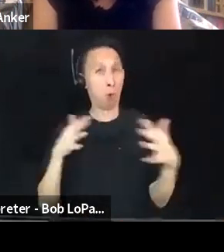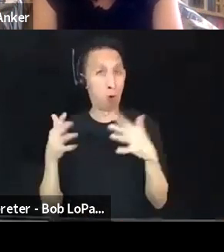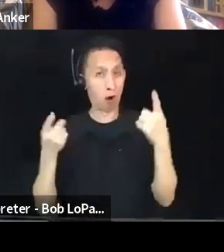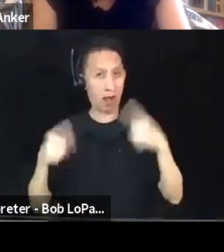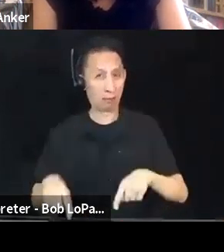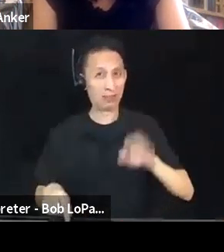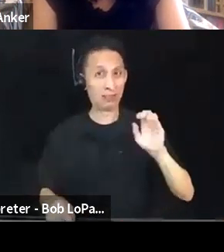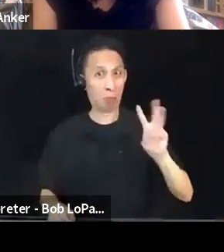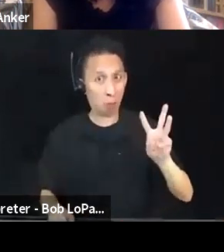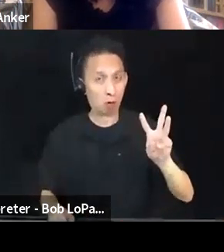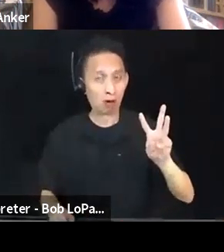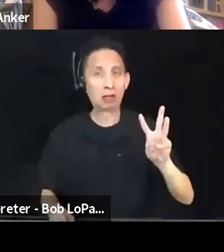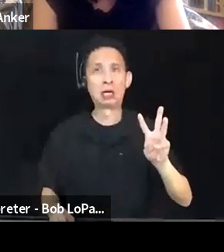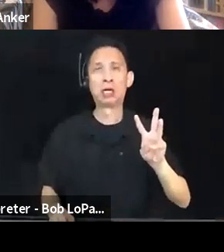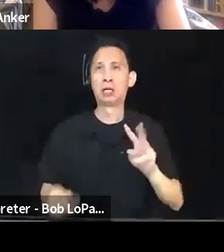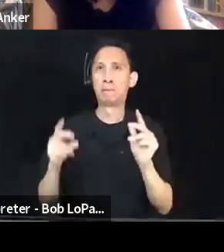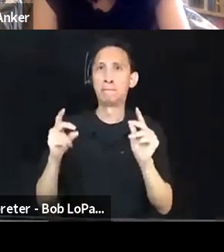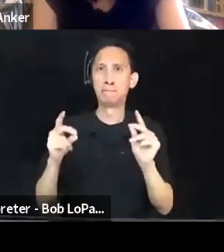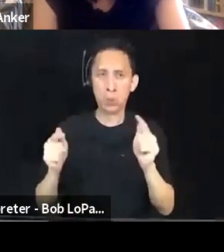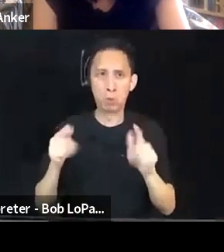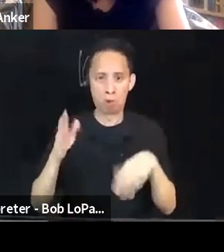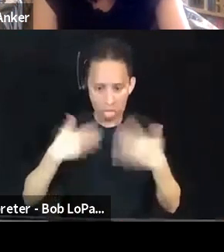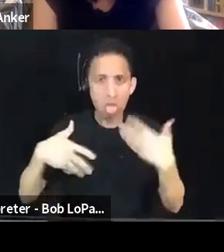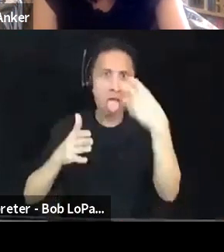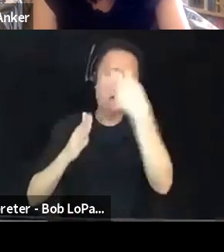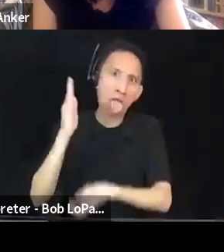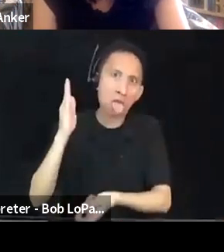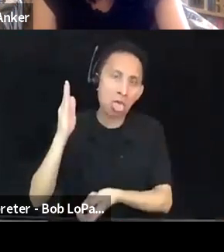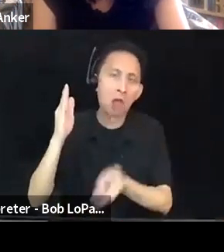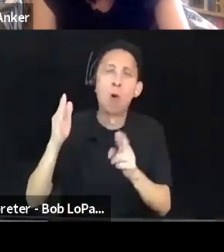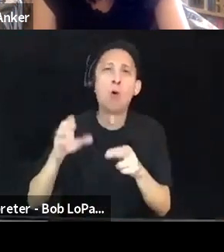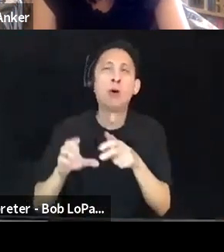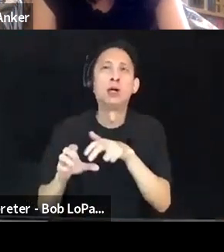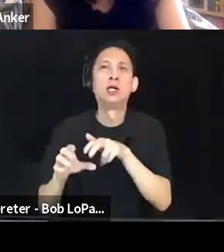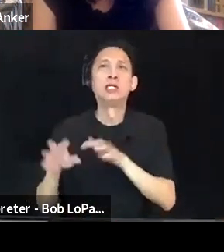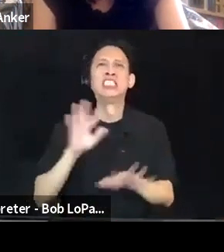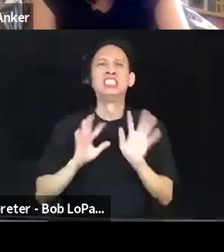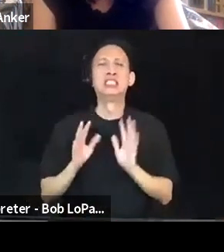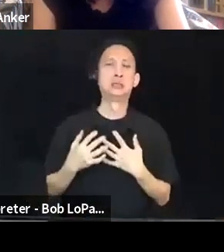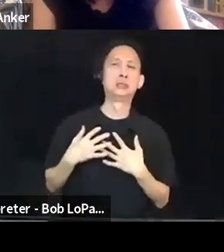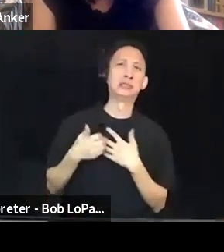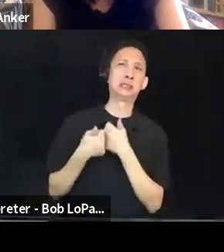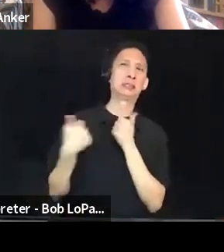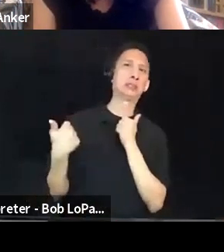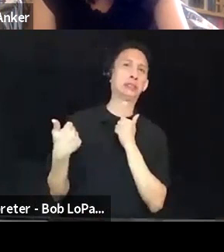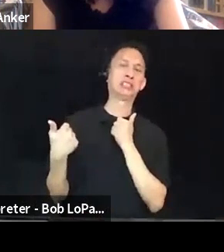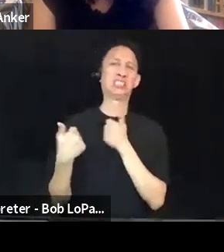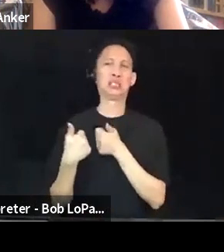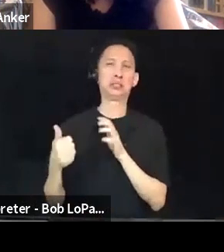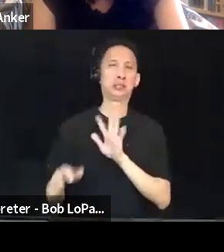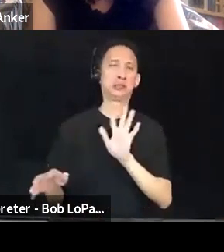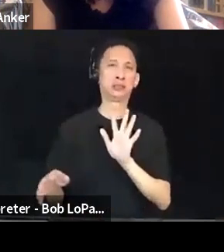almost, you know, and that question that you raised, sort of, you know, the when of civil